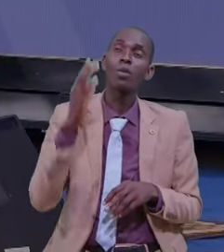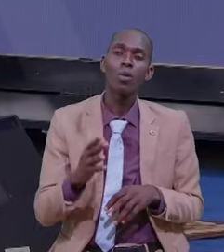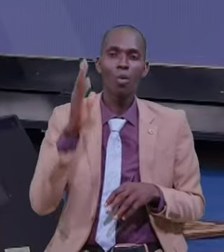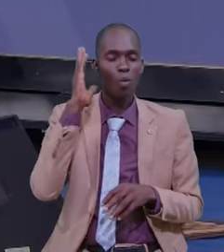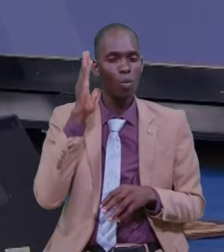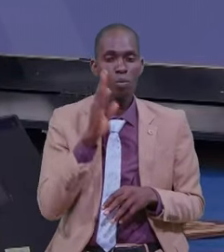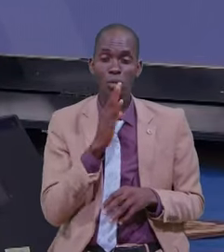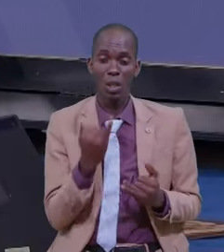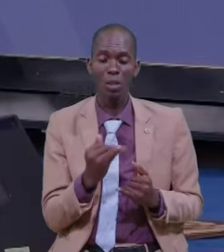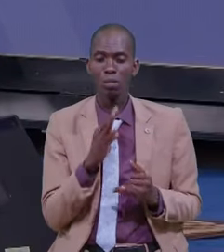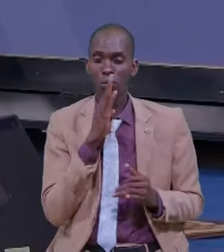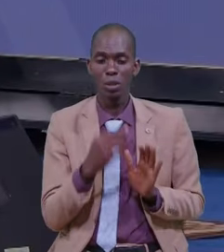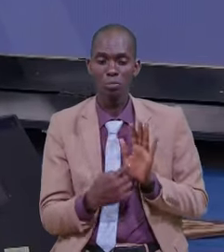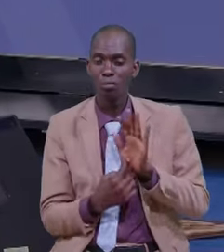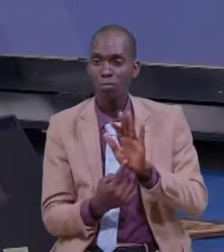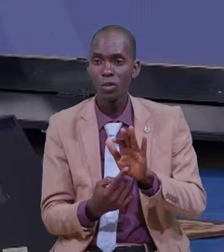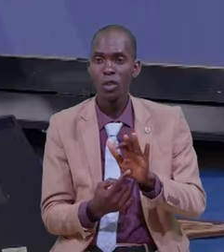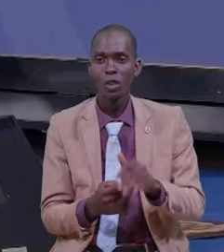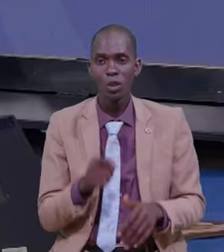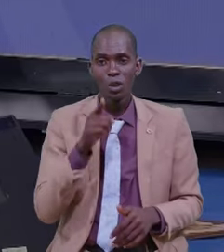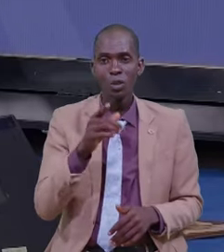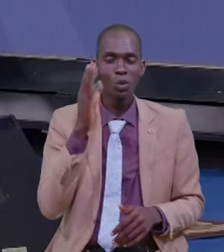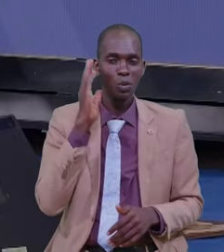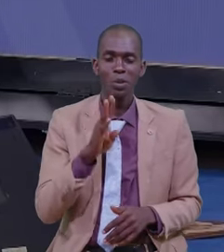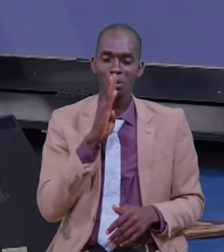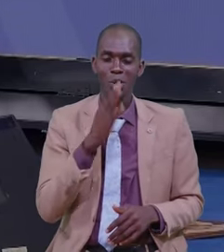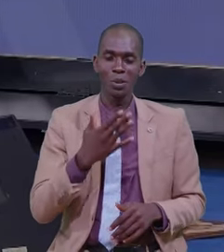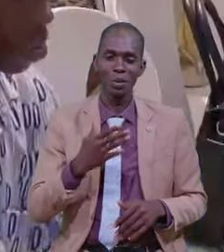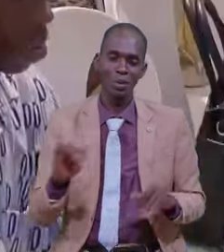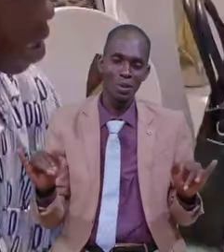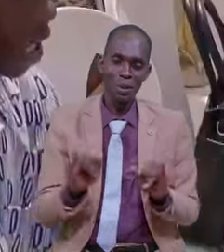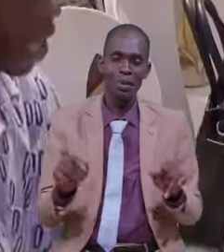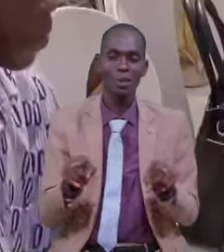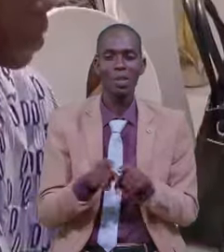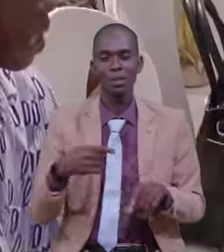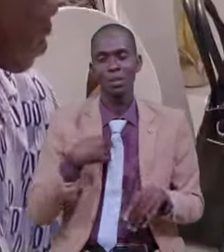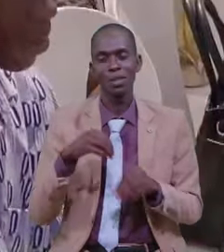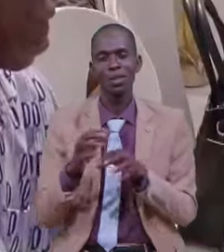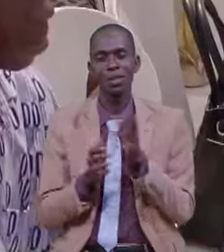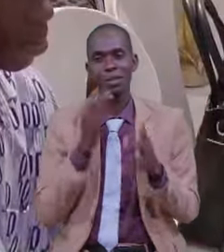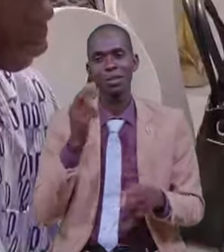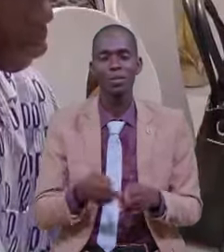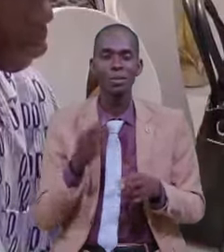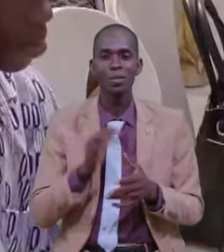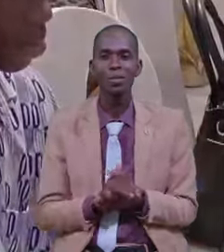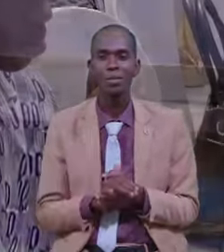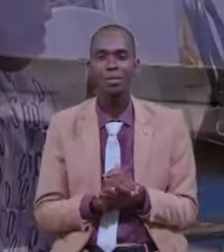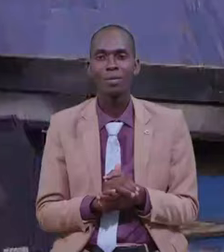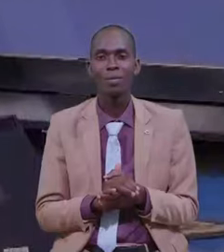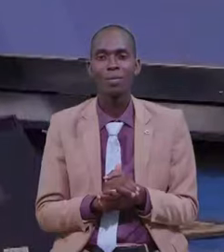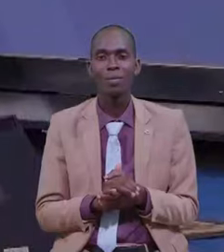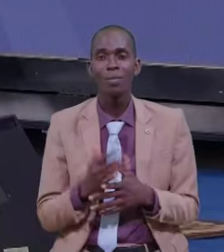manifested. You'll be my companions in Jesus' name. And as I